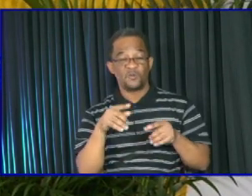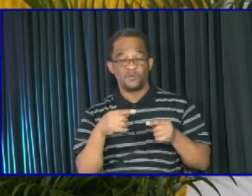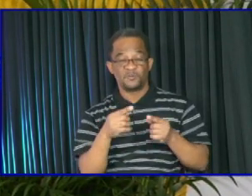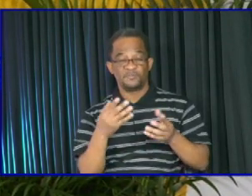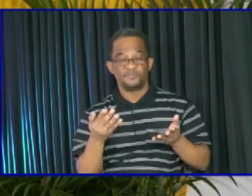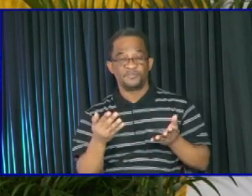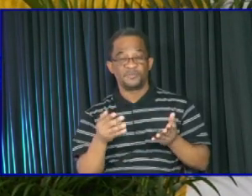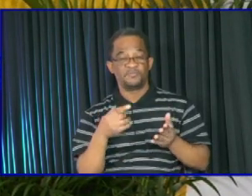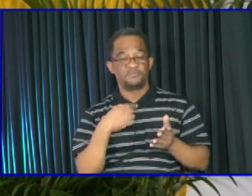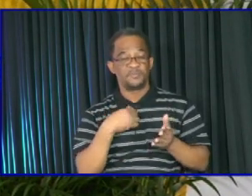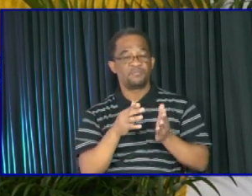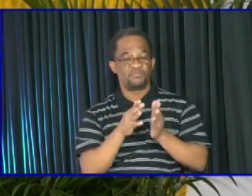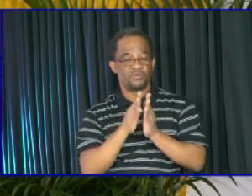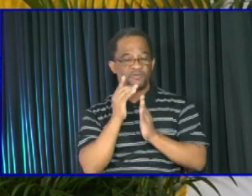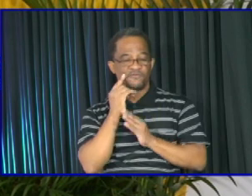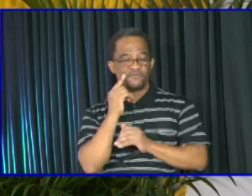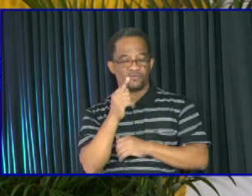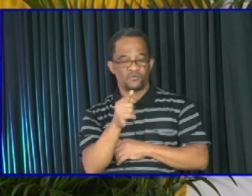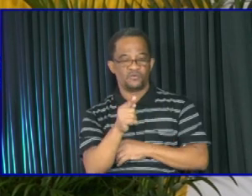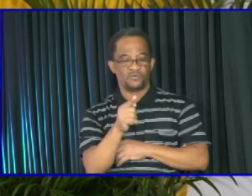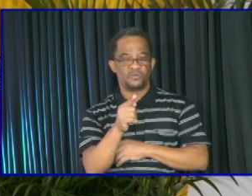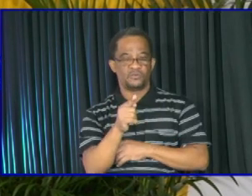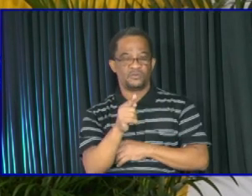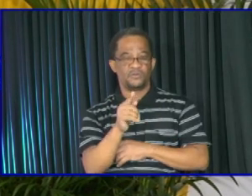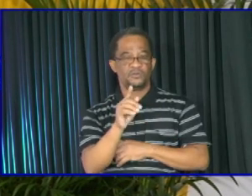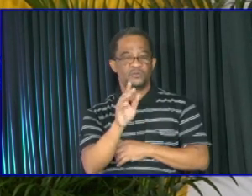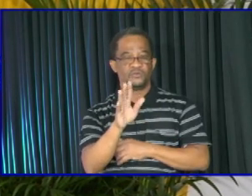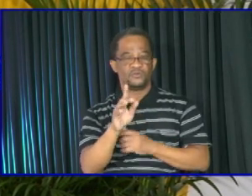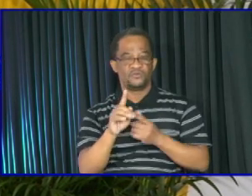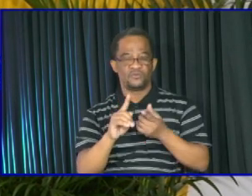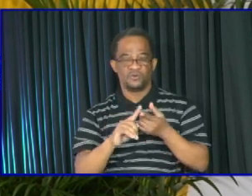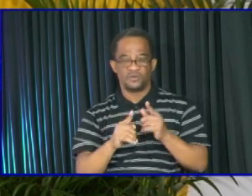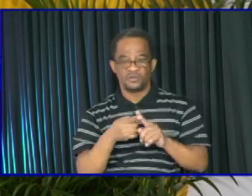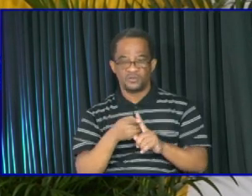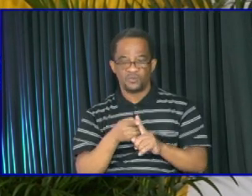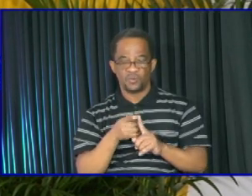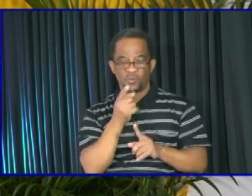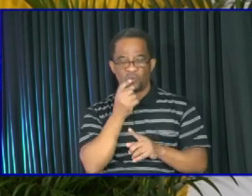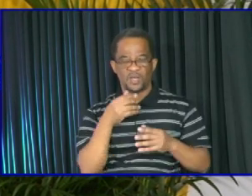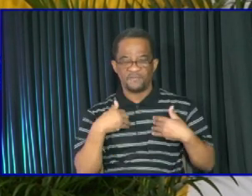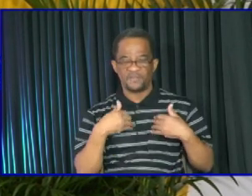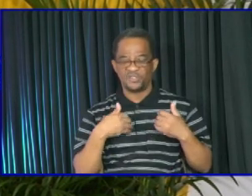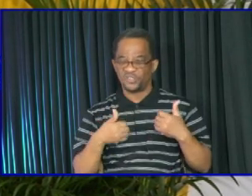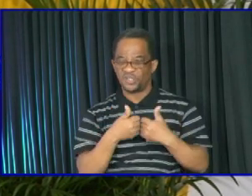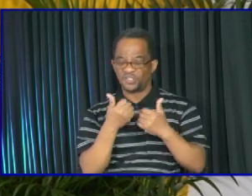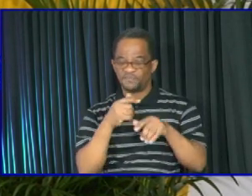I'm praying for our young friend who is going through a challenging time.